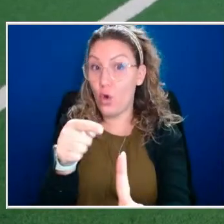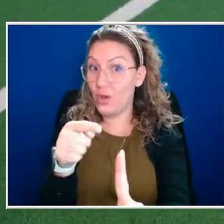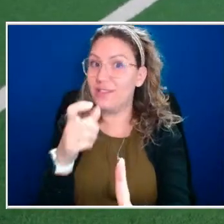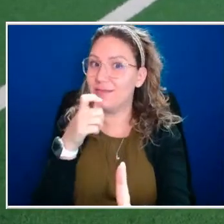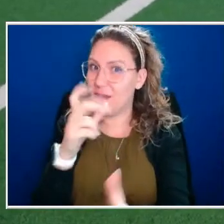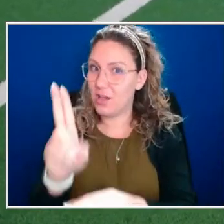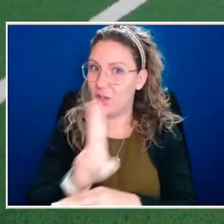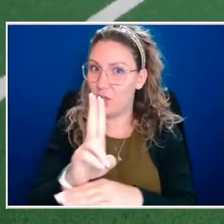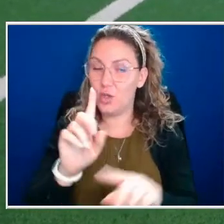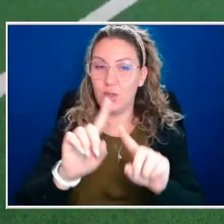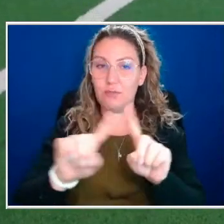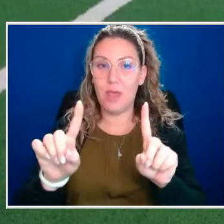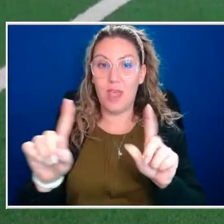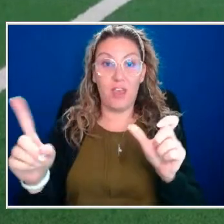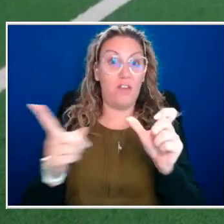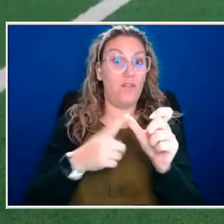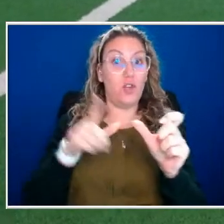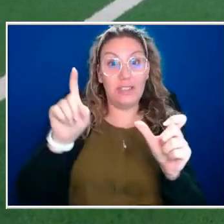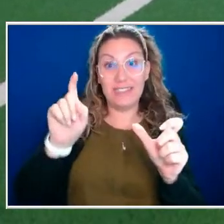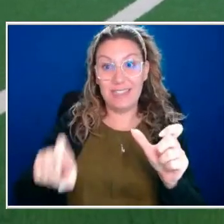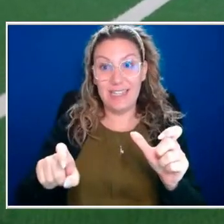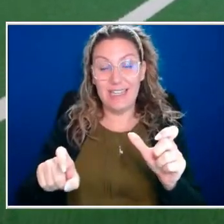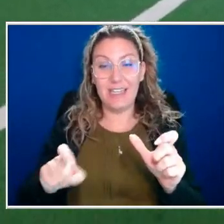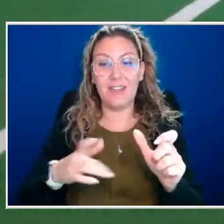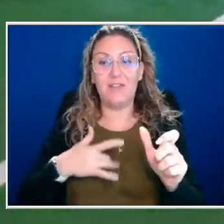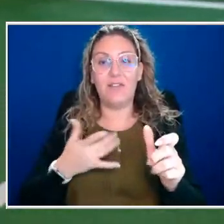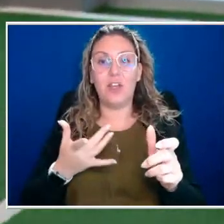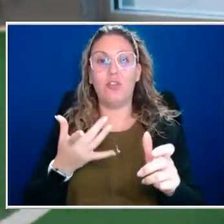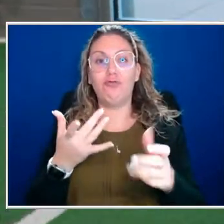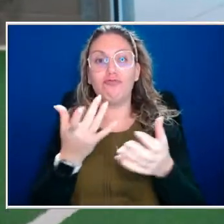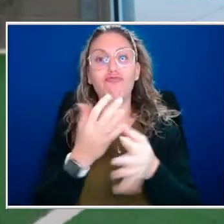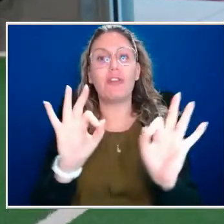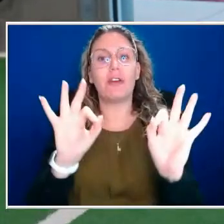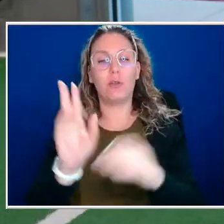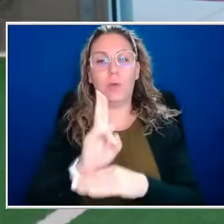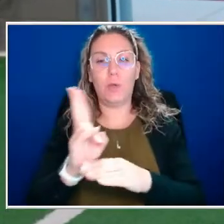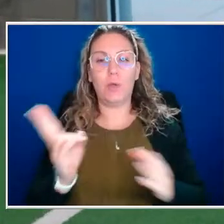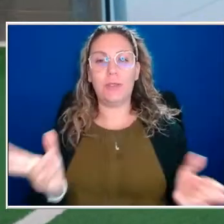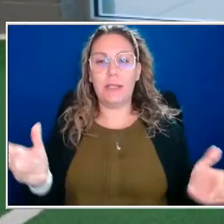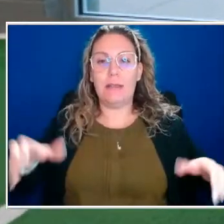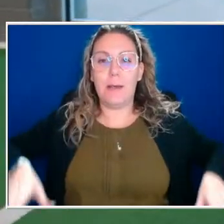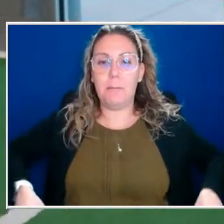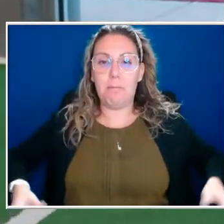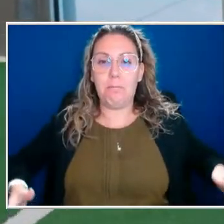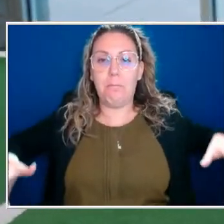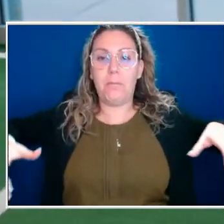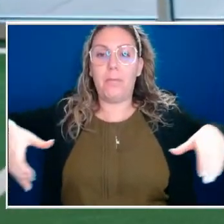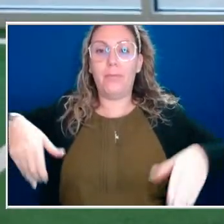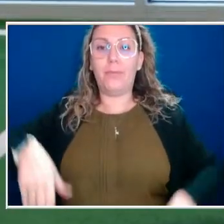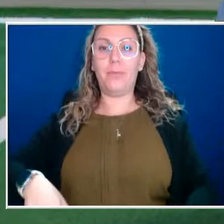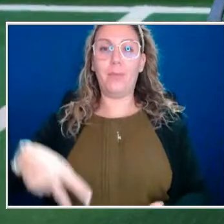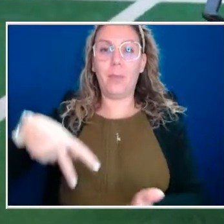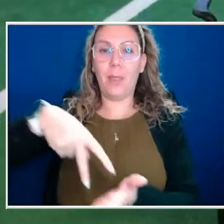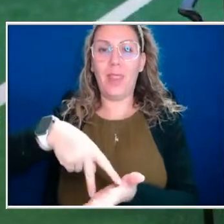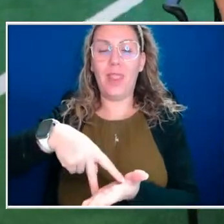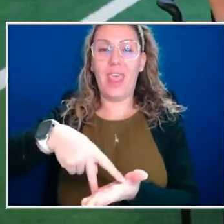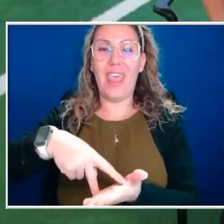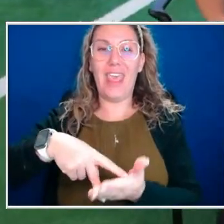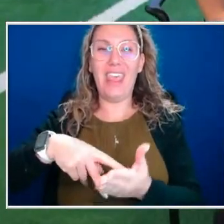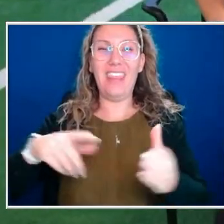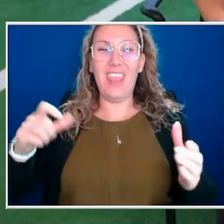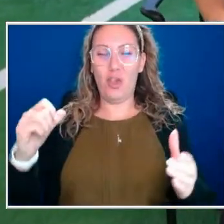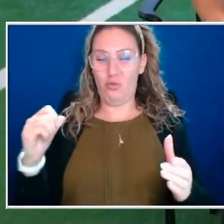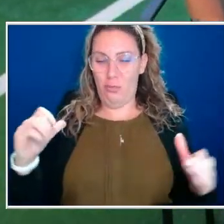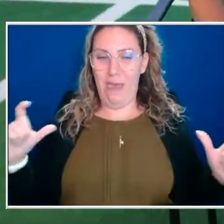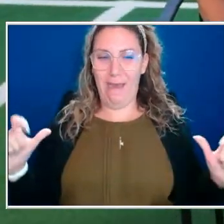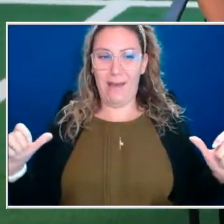need them, feel free to use them. So from there, all you're doing is standing and then squeezing through the backside to get back down to that chair, using